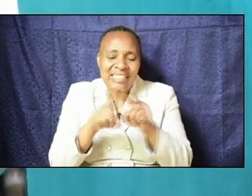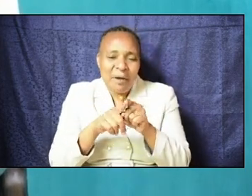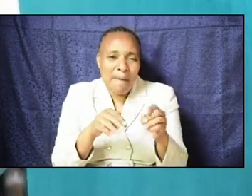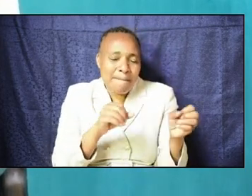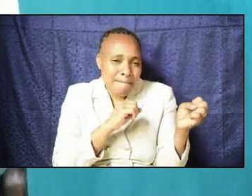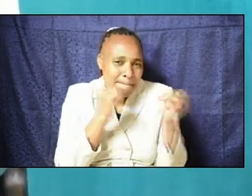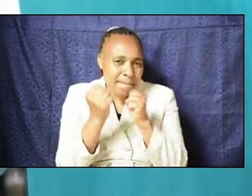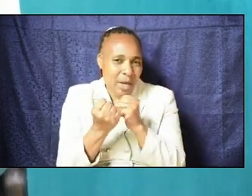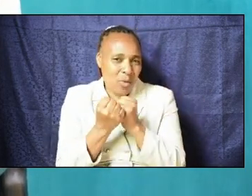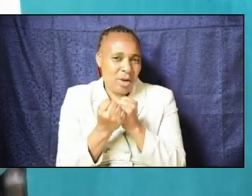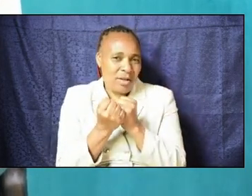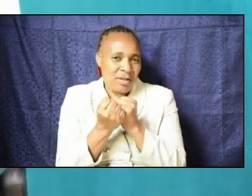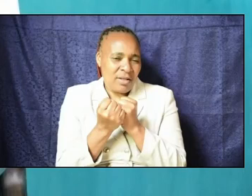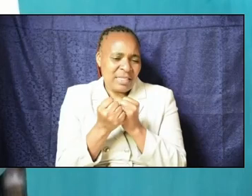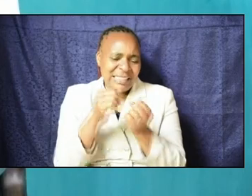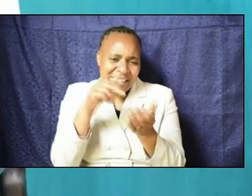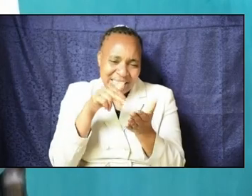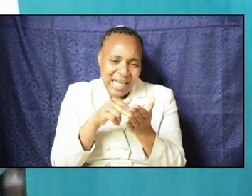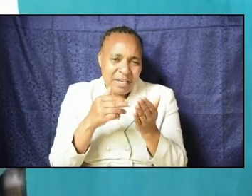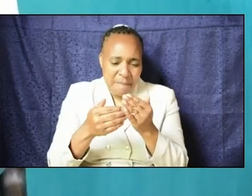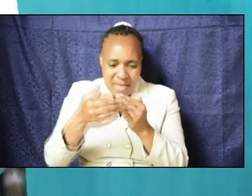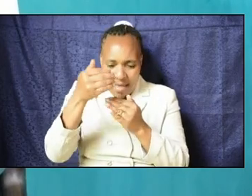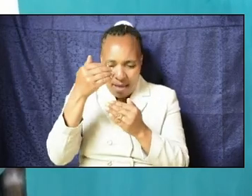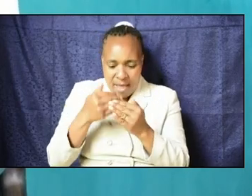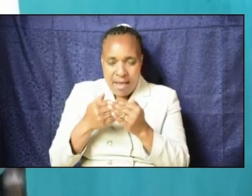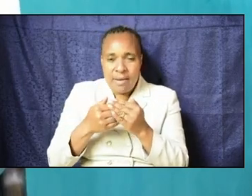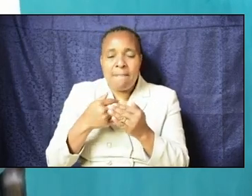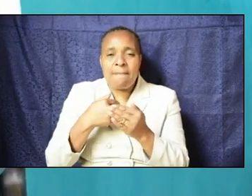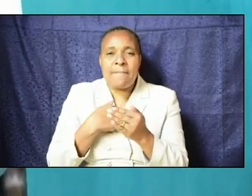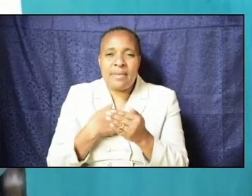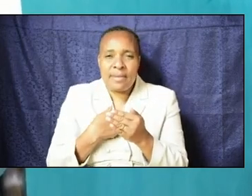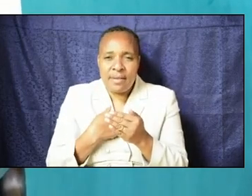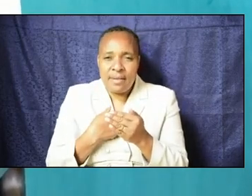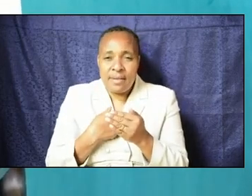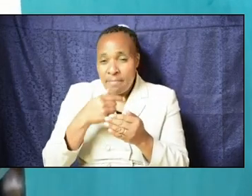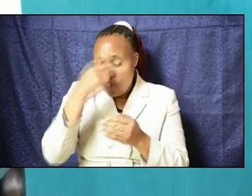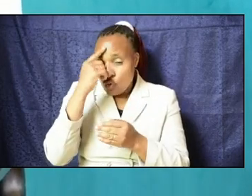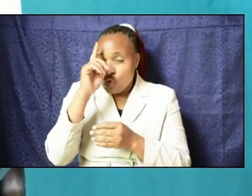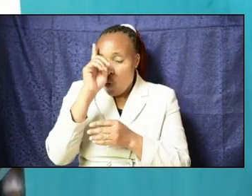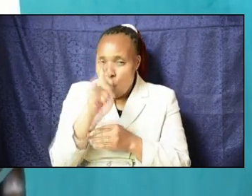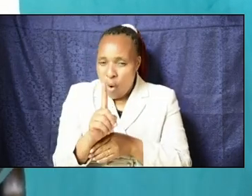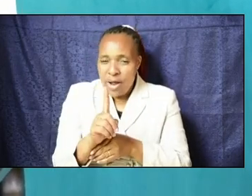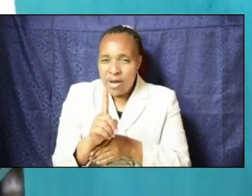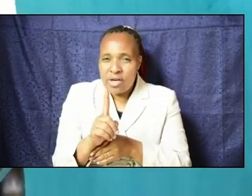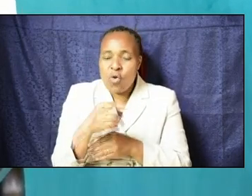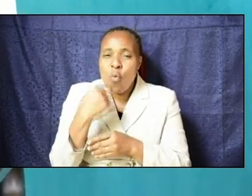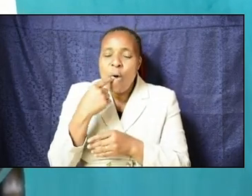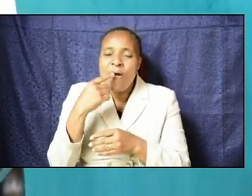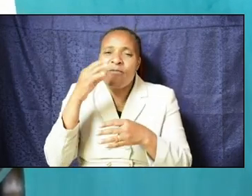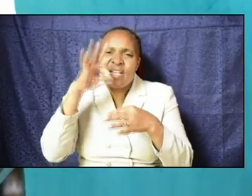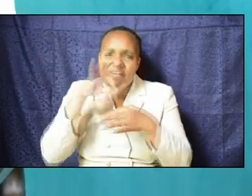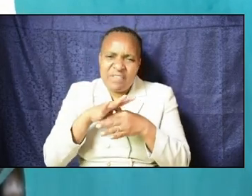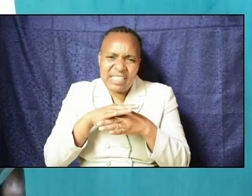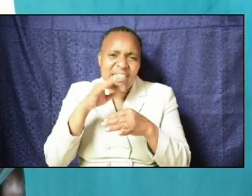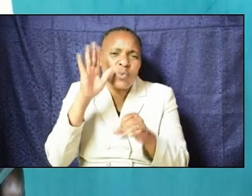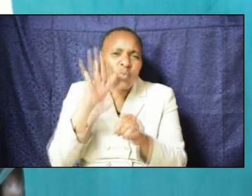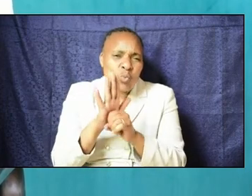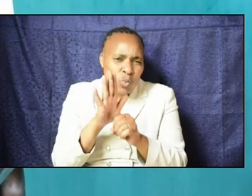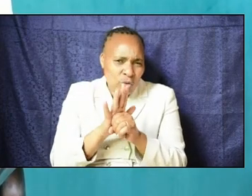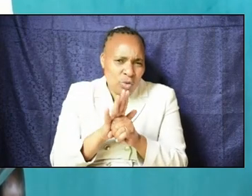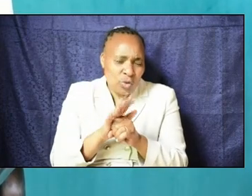power. That is, you must stand behind me, for I am the one who has been invested with